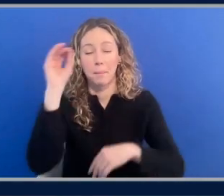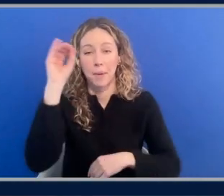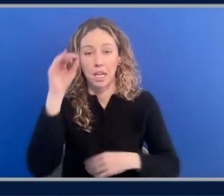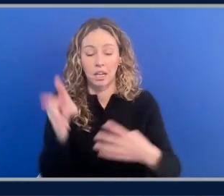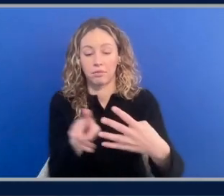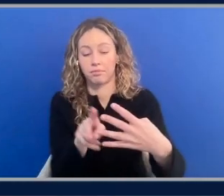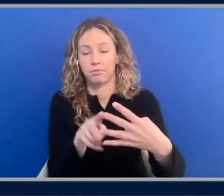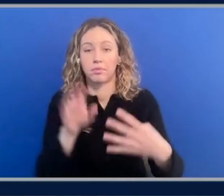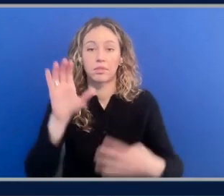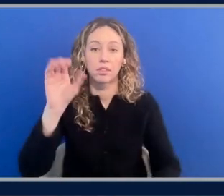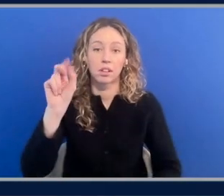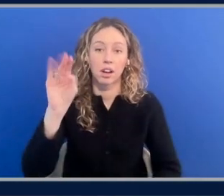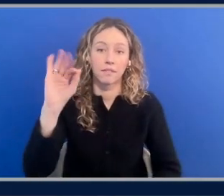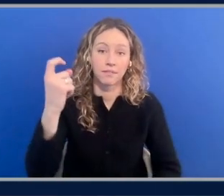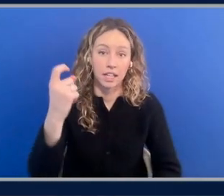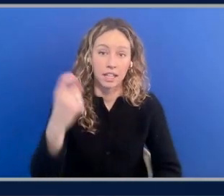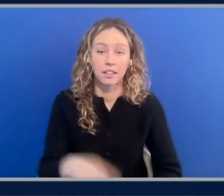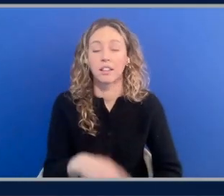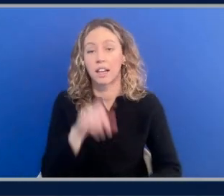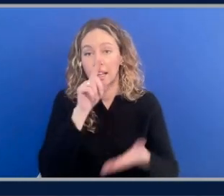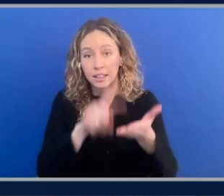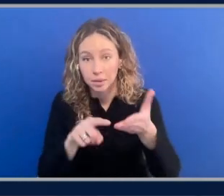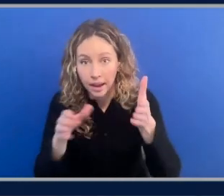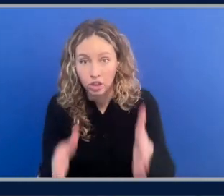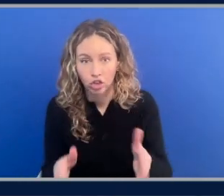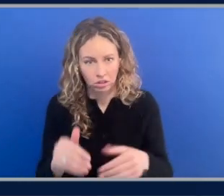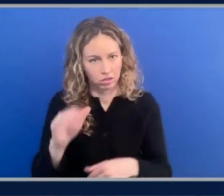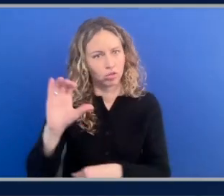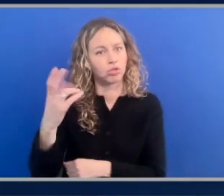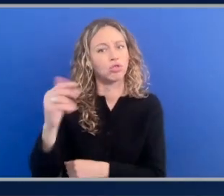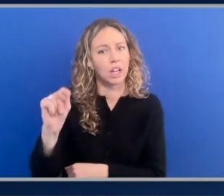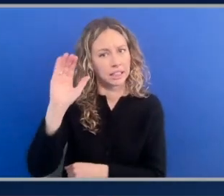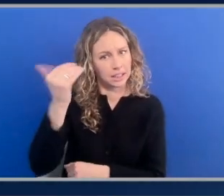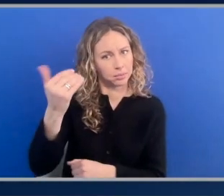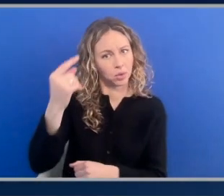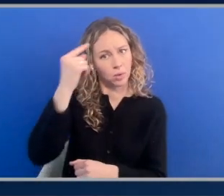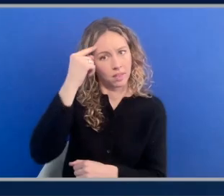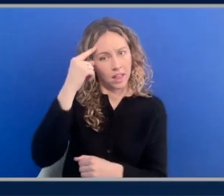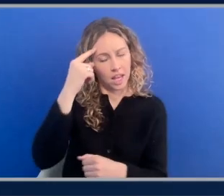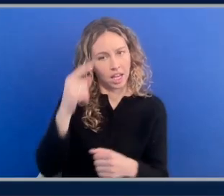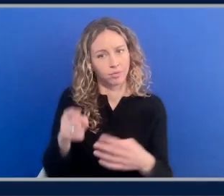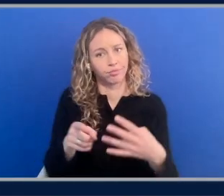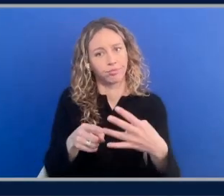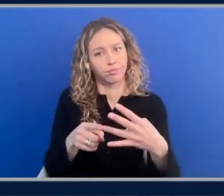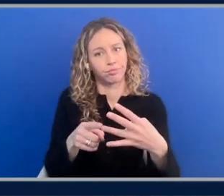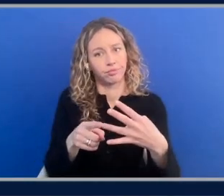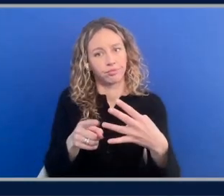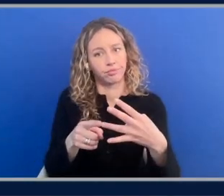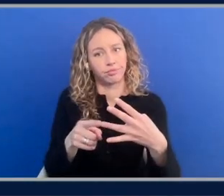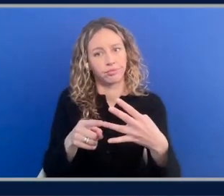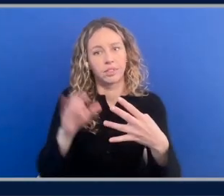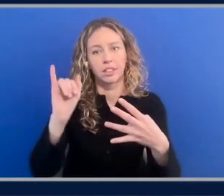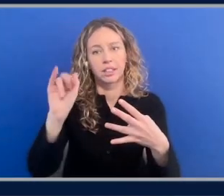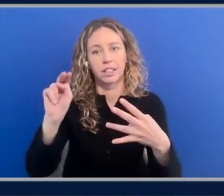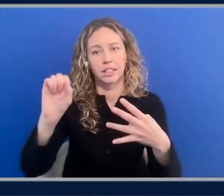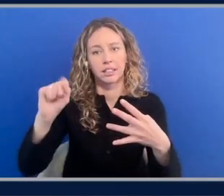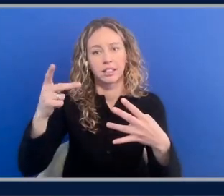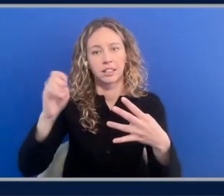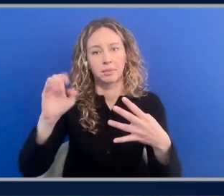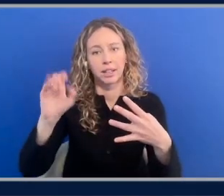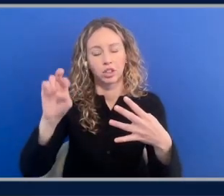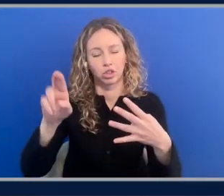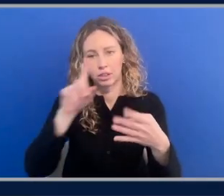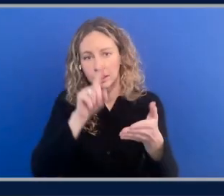and inspector. And the chat just seems to think it's inspector. That's what we're getting so far from the chat. Which one do you actually